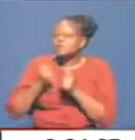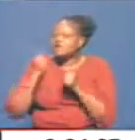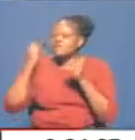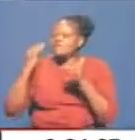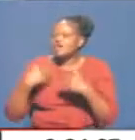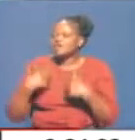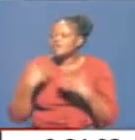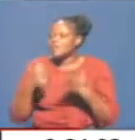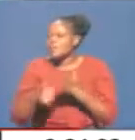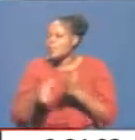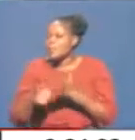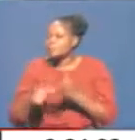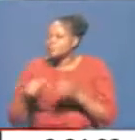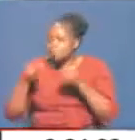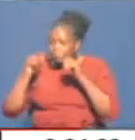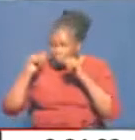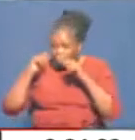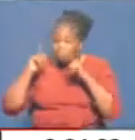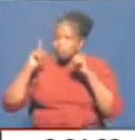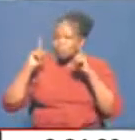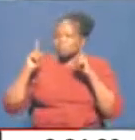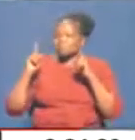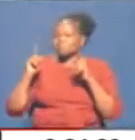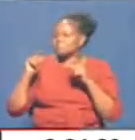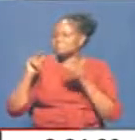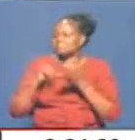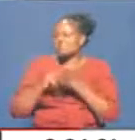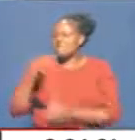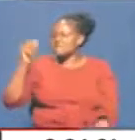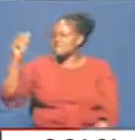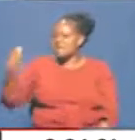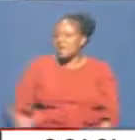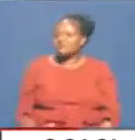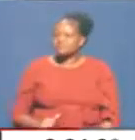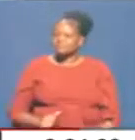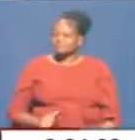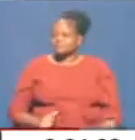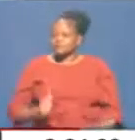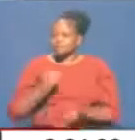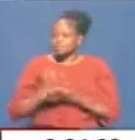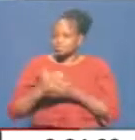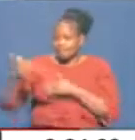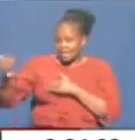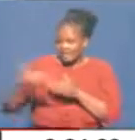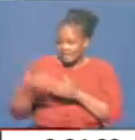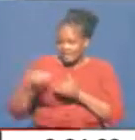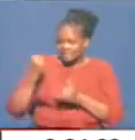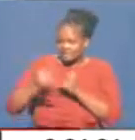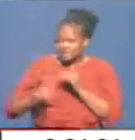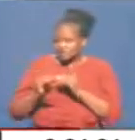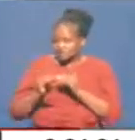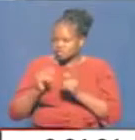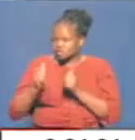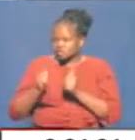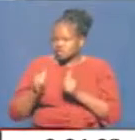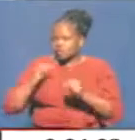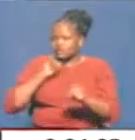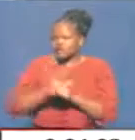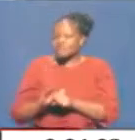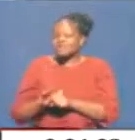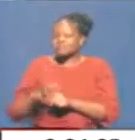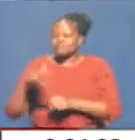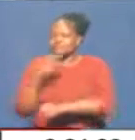be an alert. So let me say, it has never been. The issue of near expiry is that COVID-19 vaccines have a